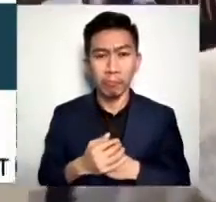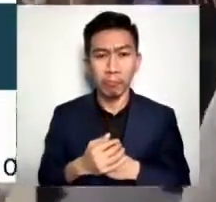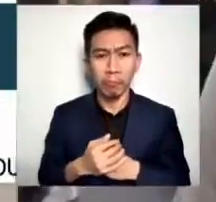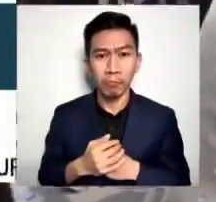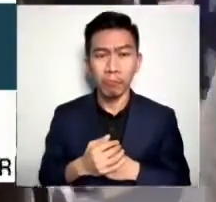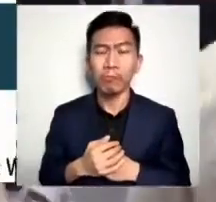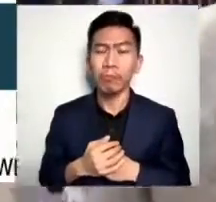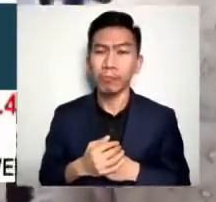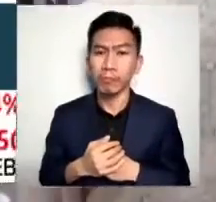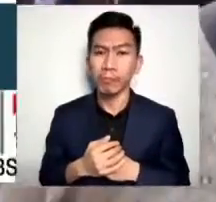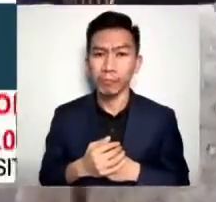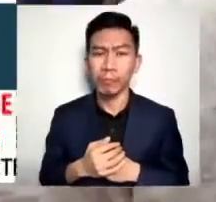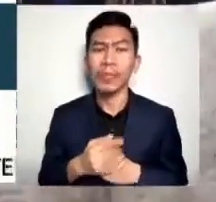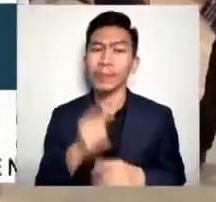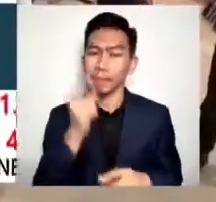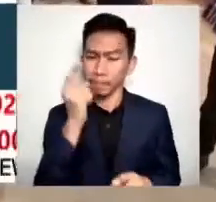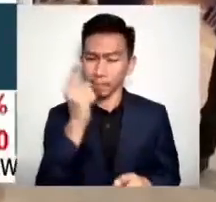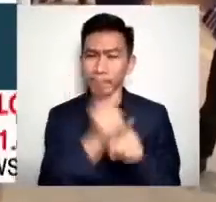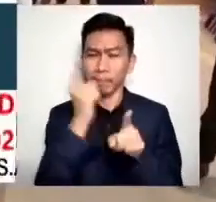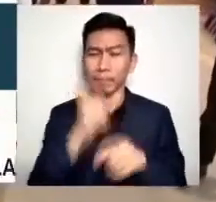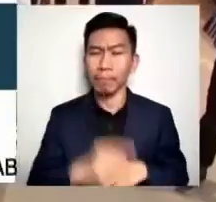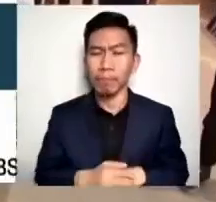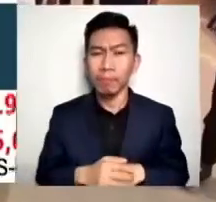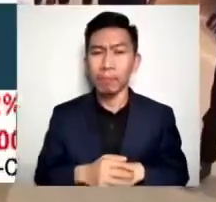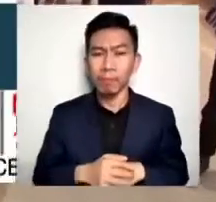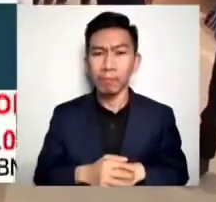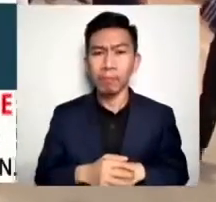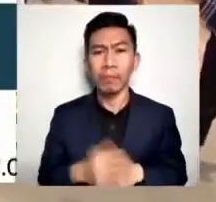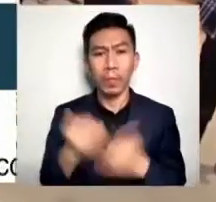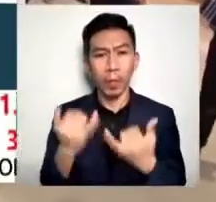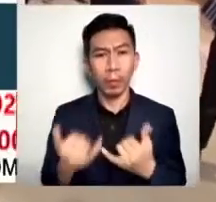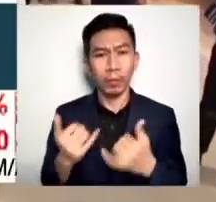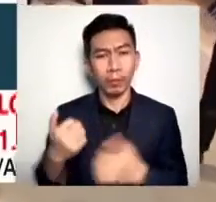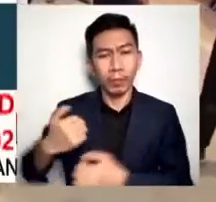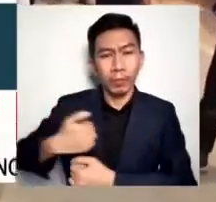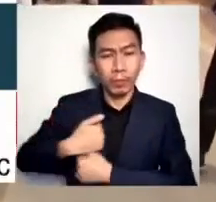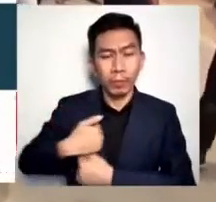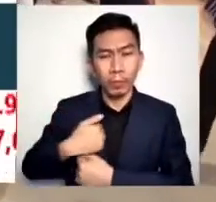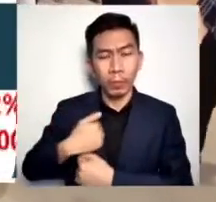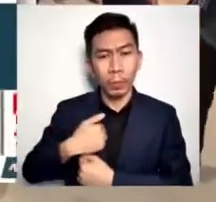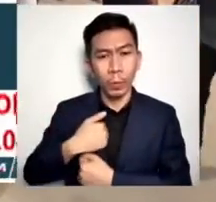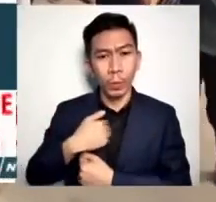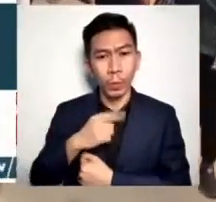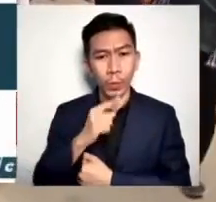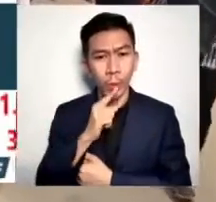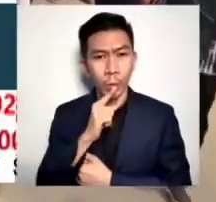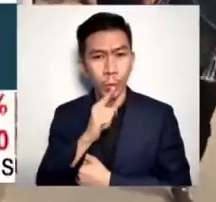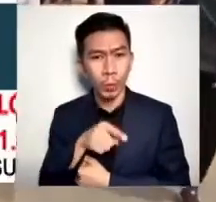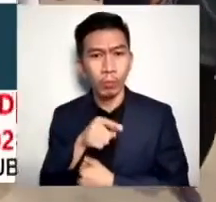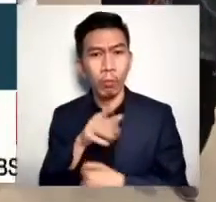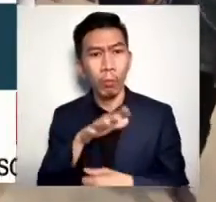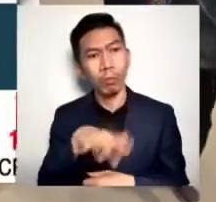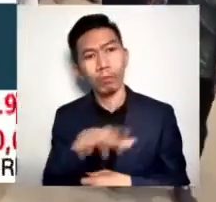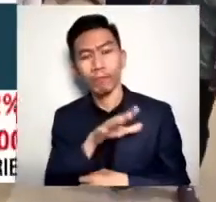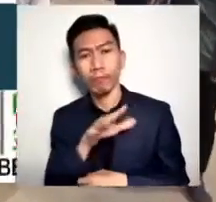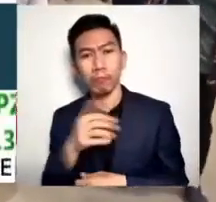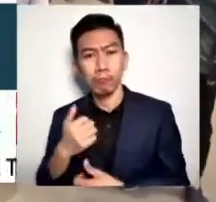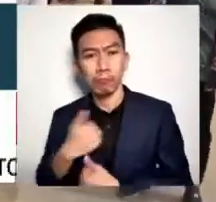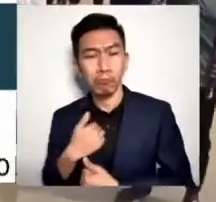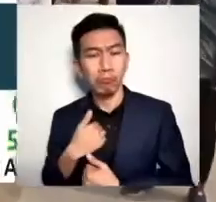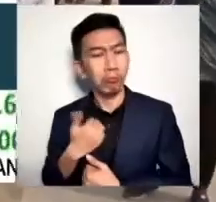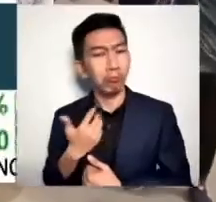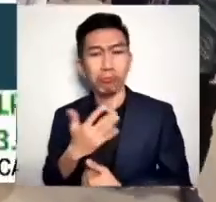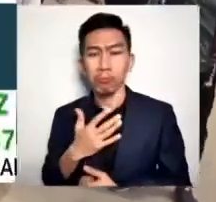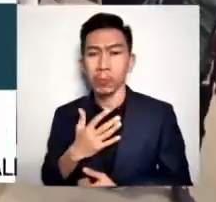You're absolutely right. As you know, the military, it is quite clear that they are willing to do